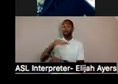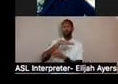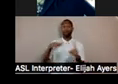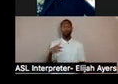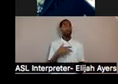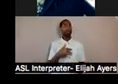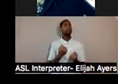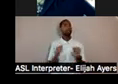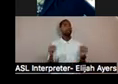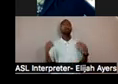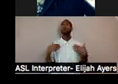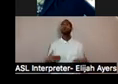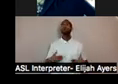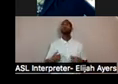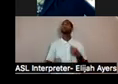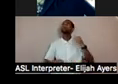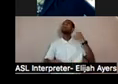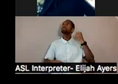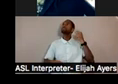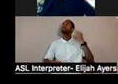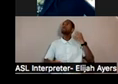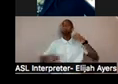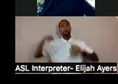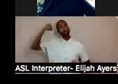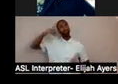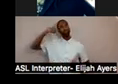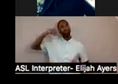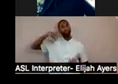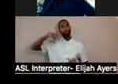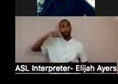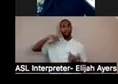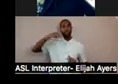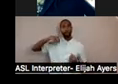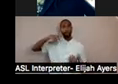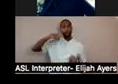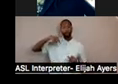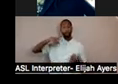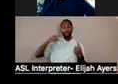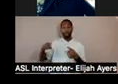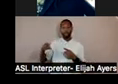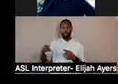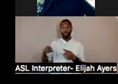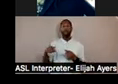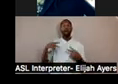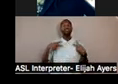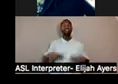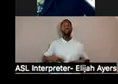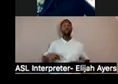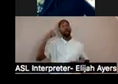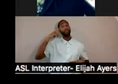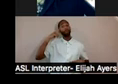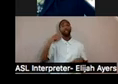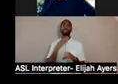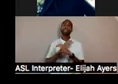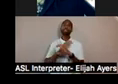safe and our body is giving those cues and the vagus nerve is receiving, there's that back and forth of information happening. Physiologically, our brain is chilled out